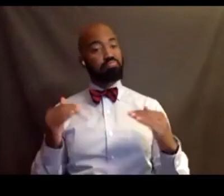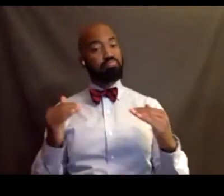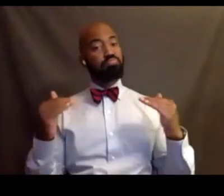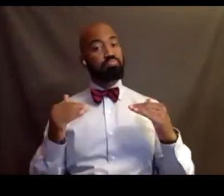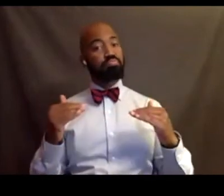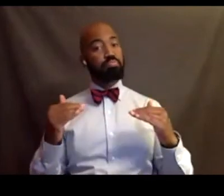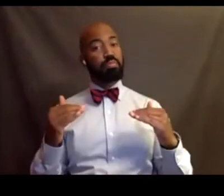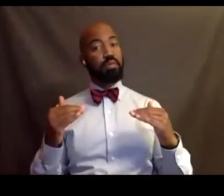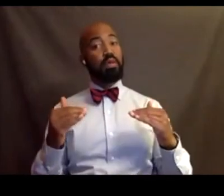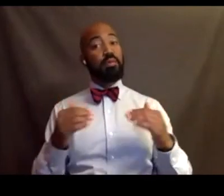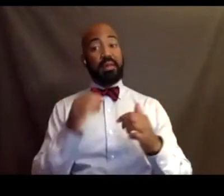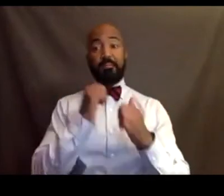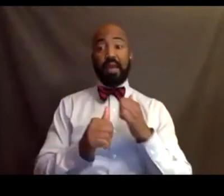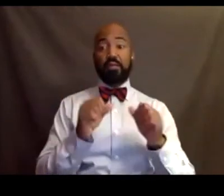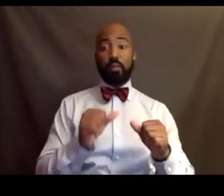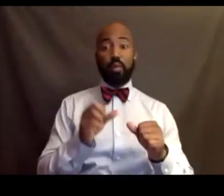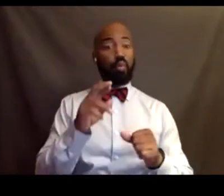with being a woman.